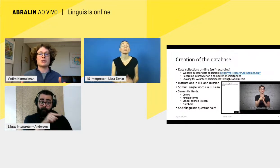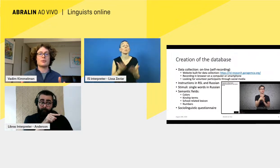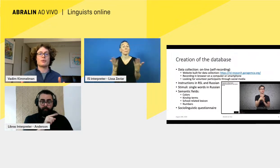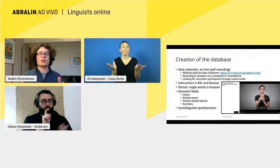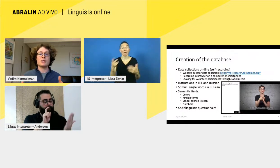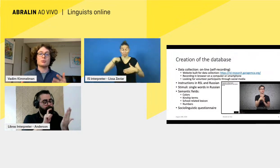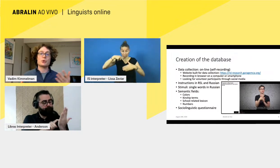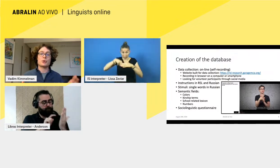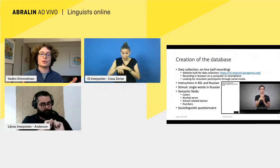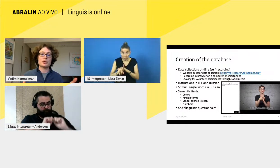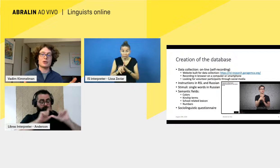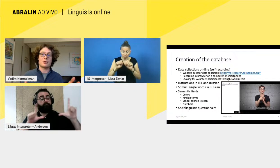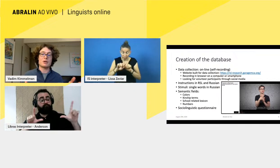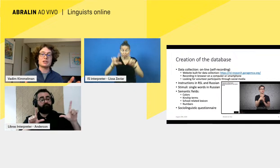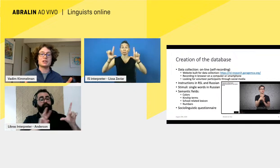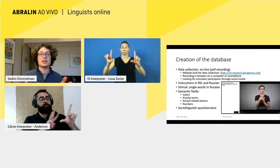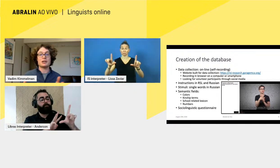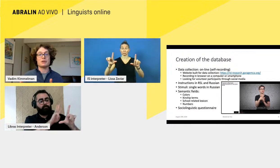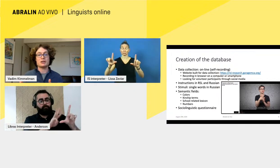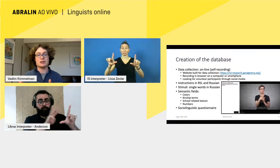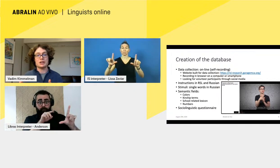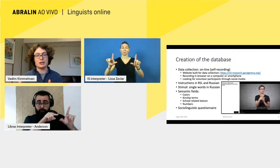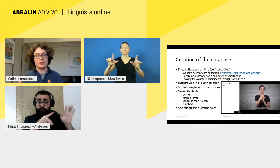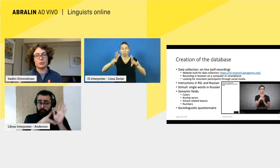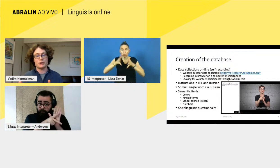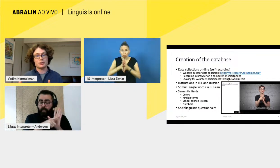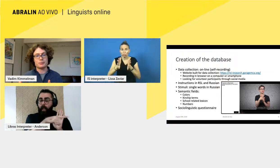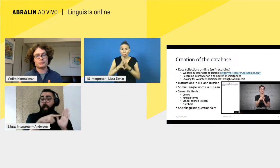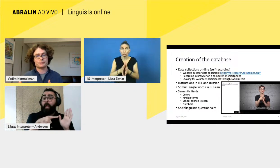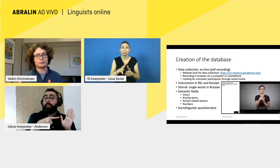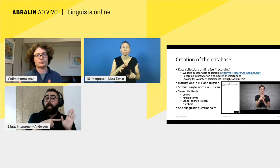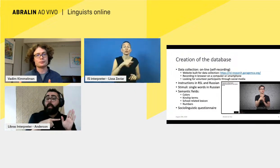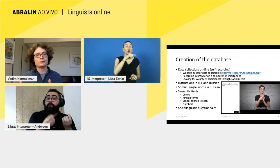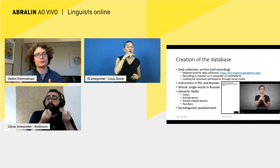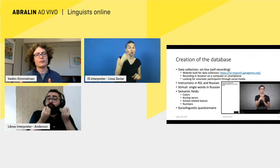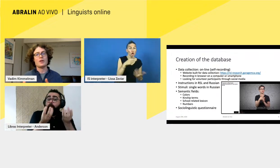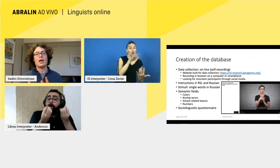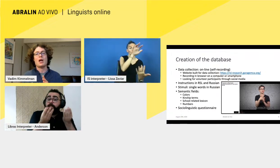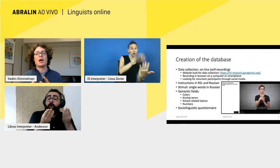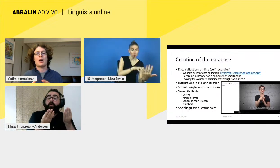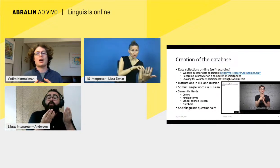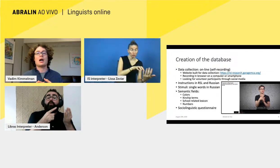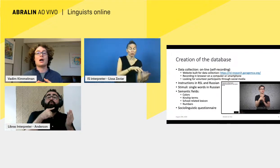instructions in both Russian and Russian Sign Language.